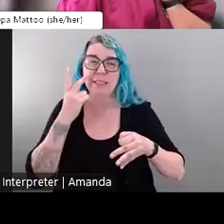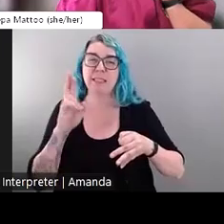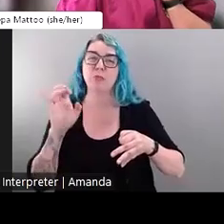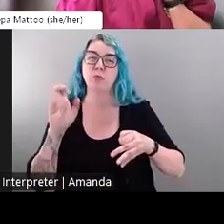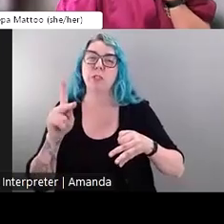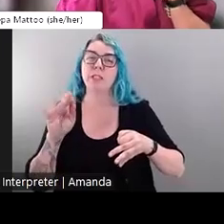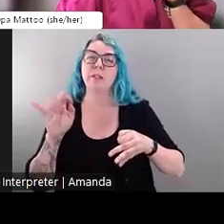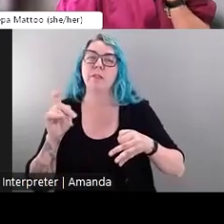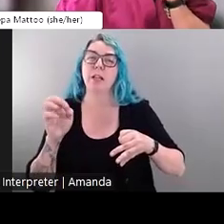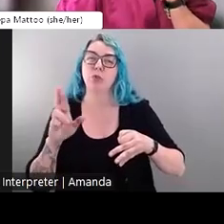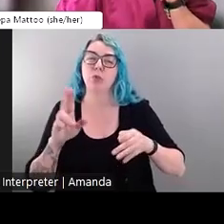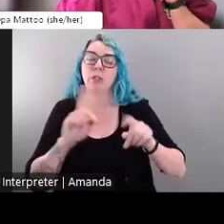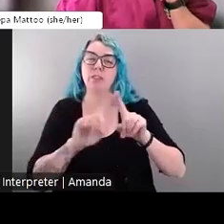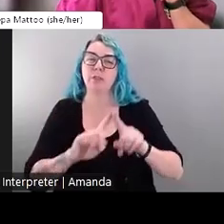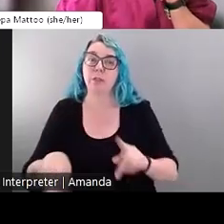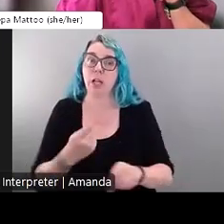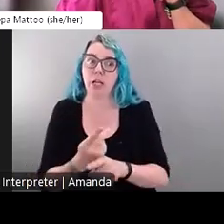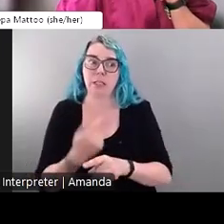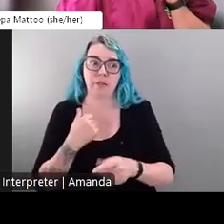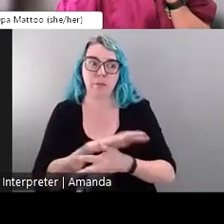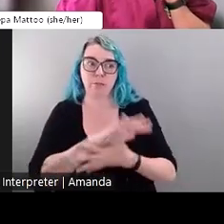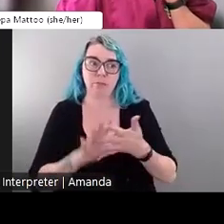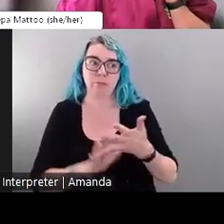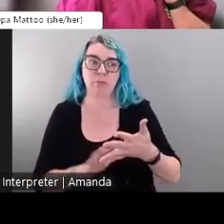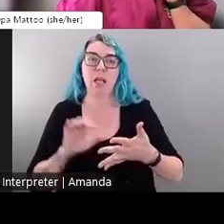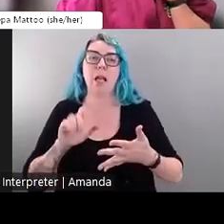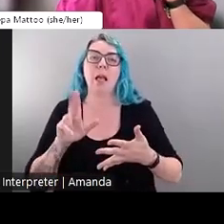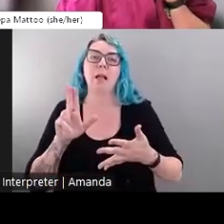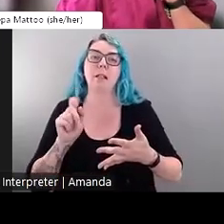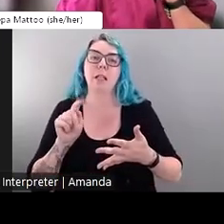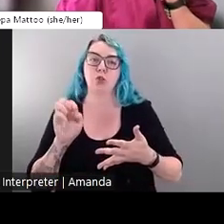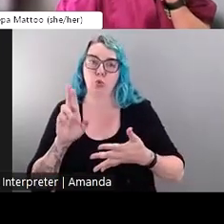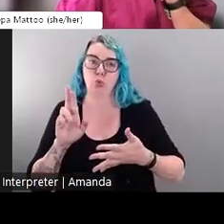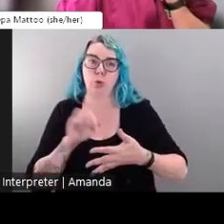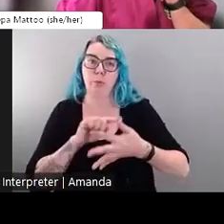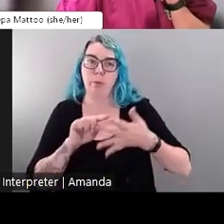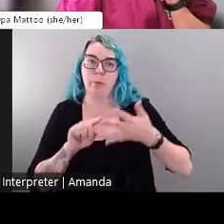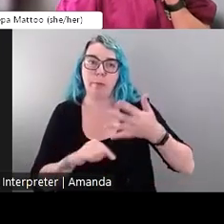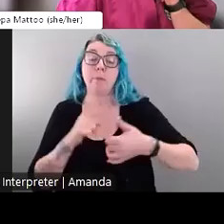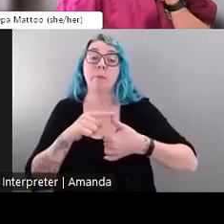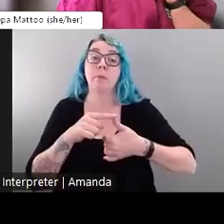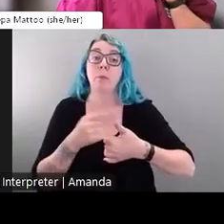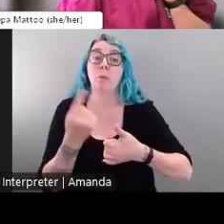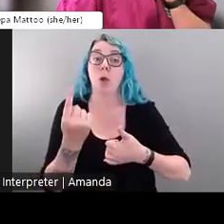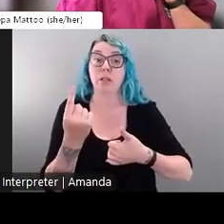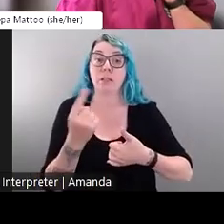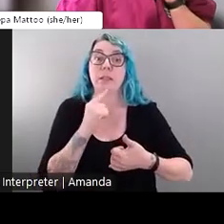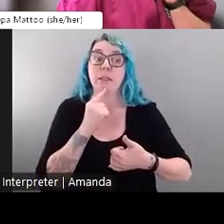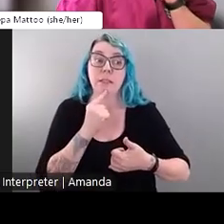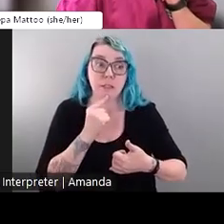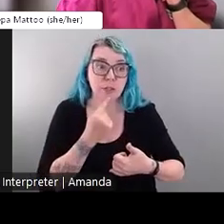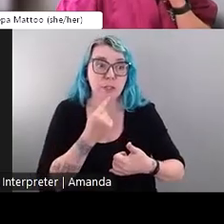cluster, and each cluster represents a different category of risk. So cluster 1 represents risk factors for serious harm and